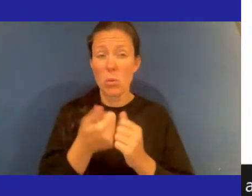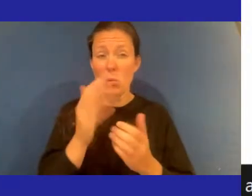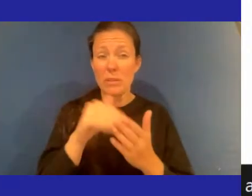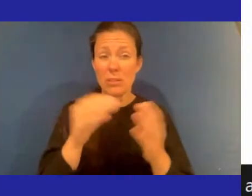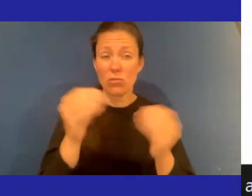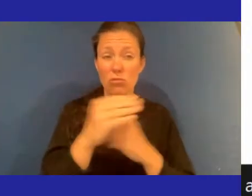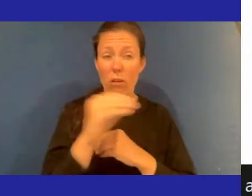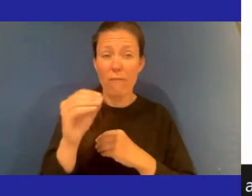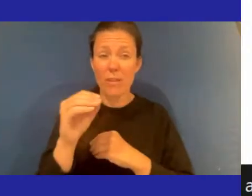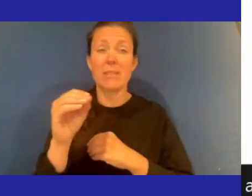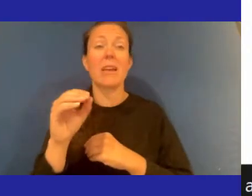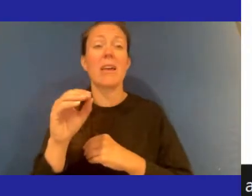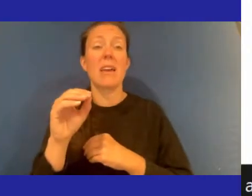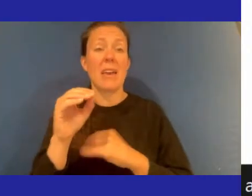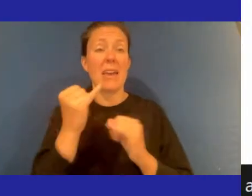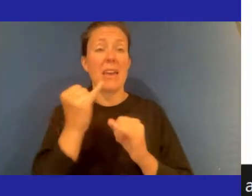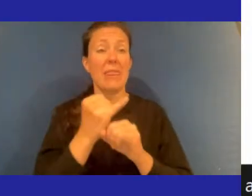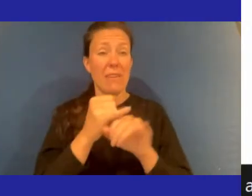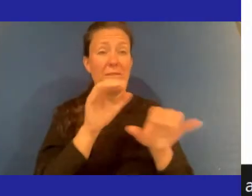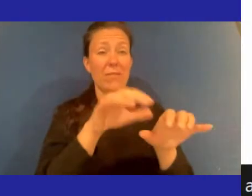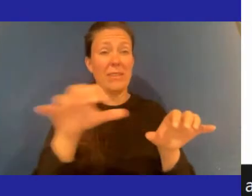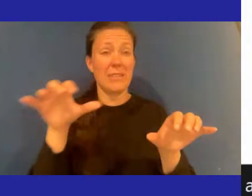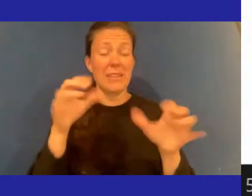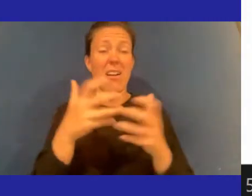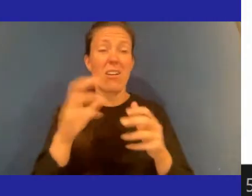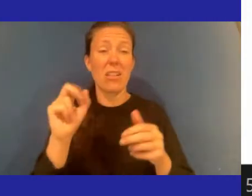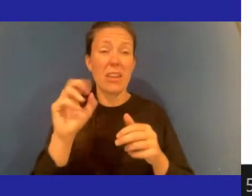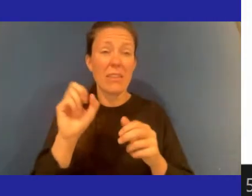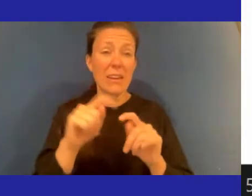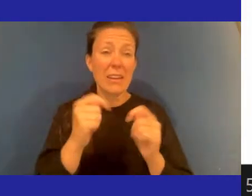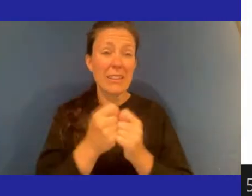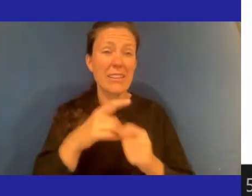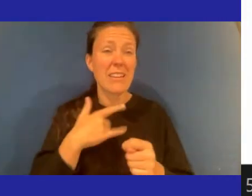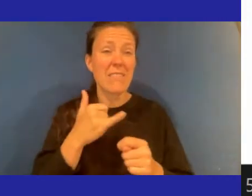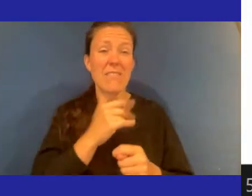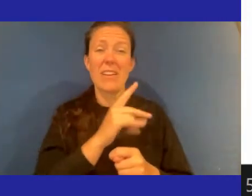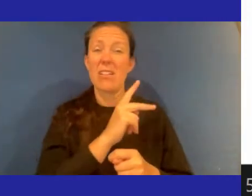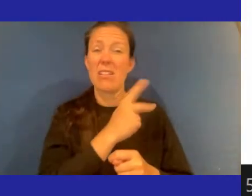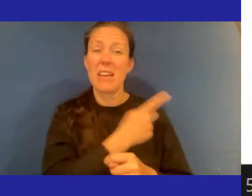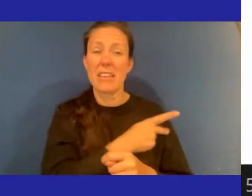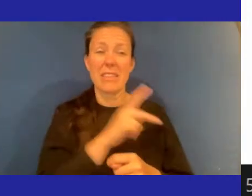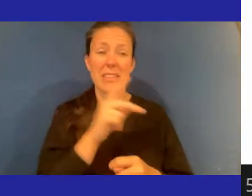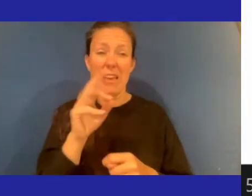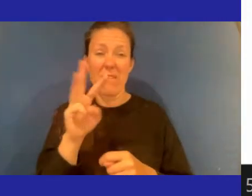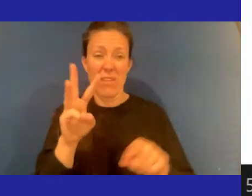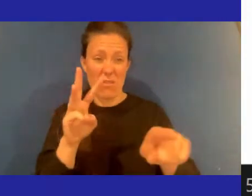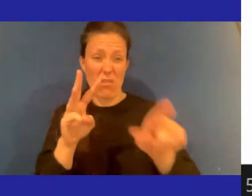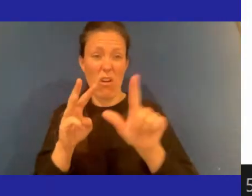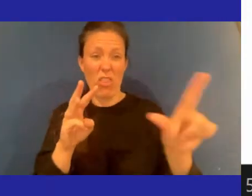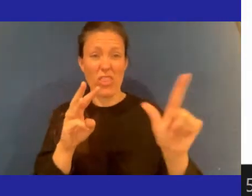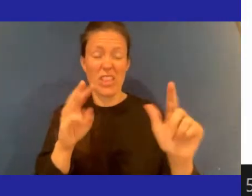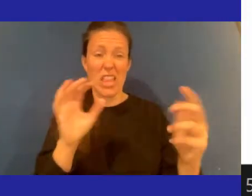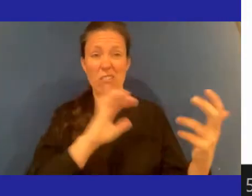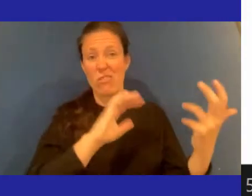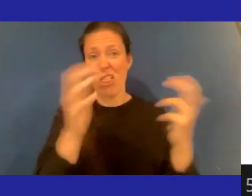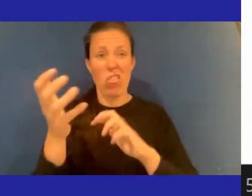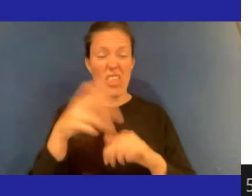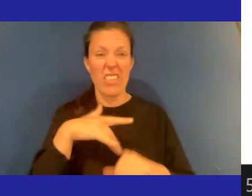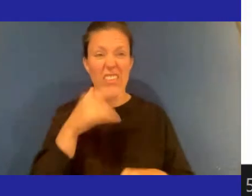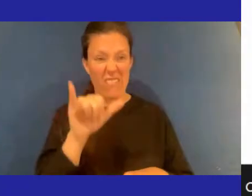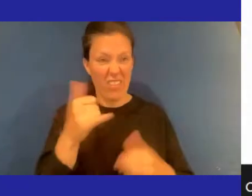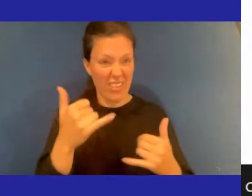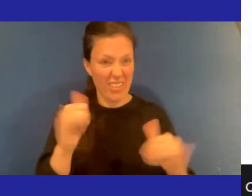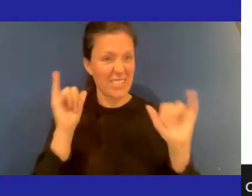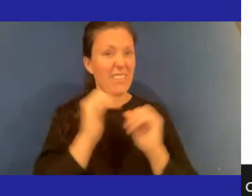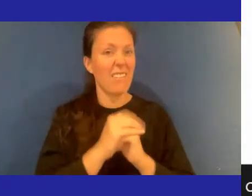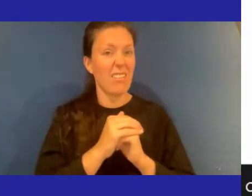facilities, a lot of our care teams still feel like patient flow feels like that image on the left. The main line of this project is really about